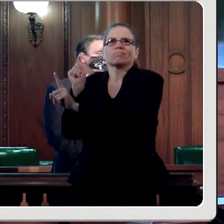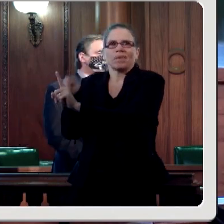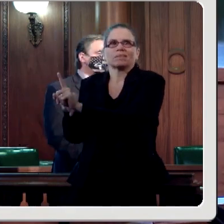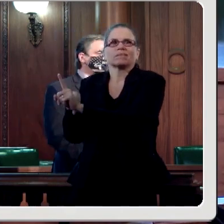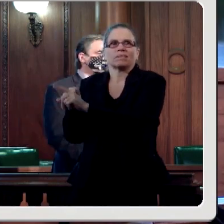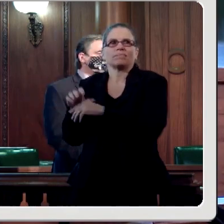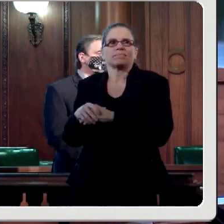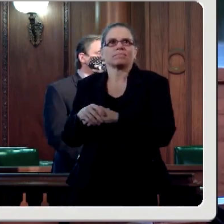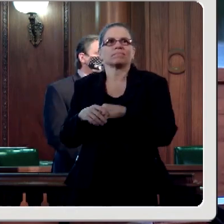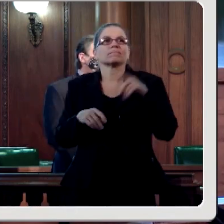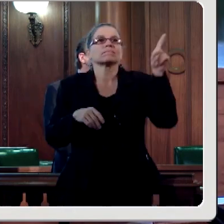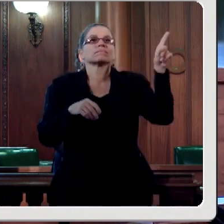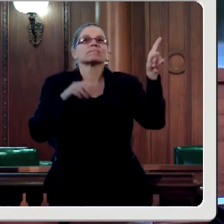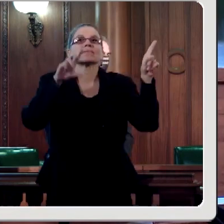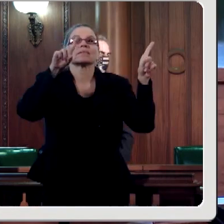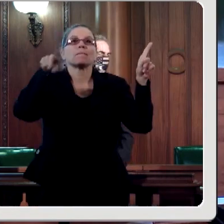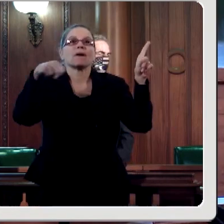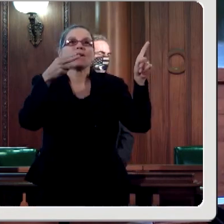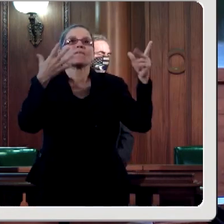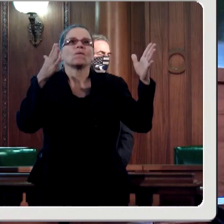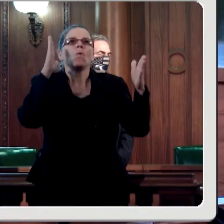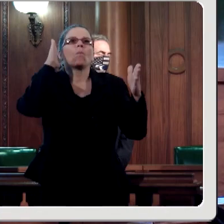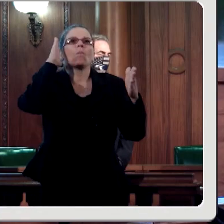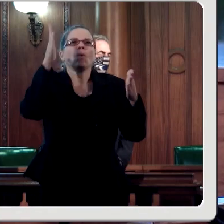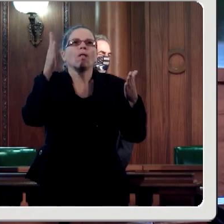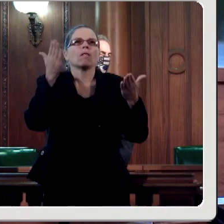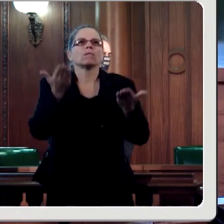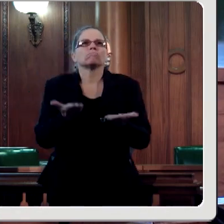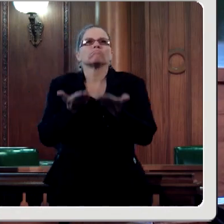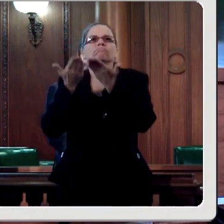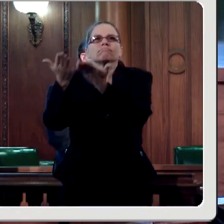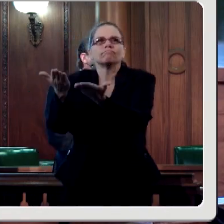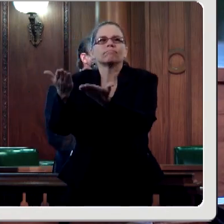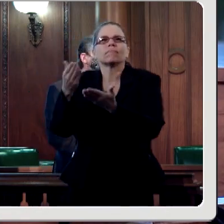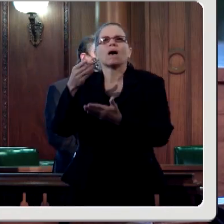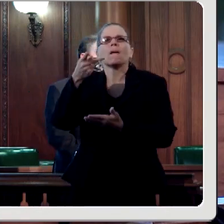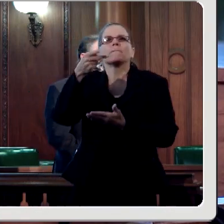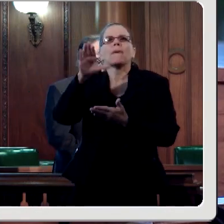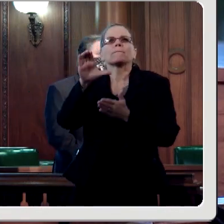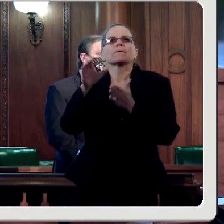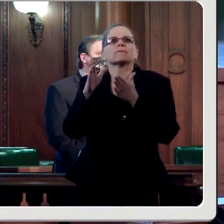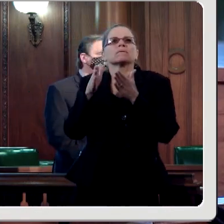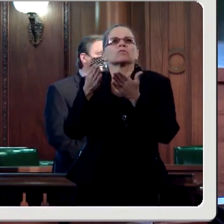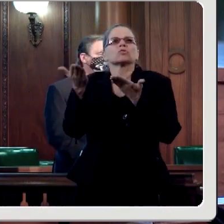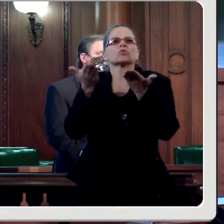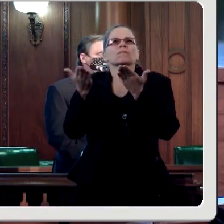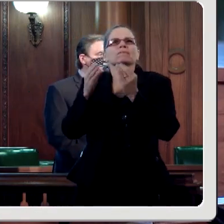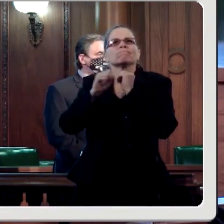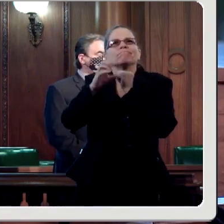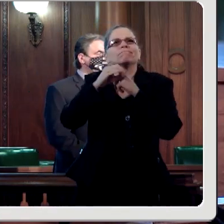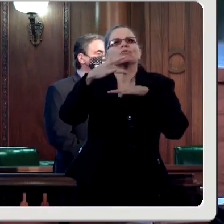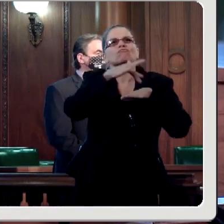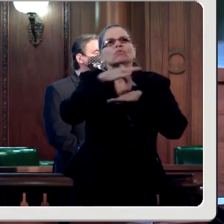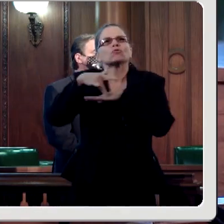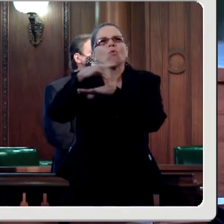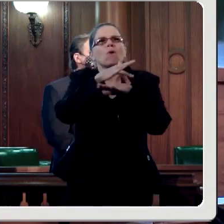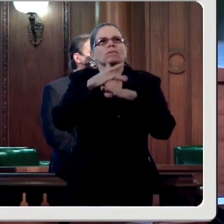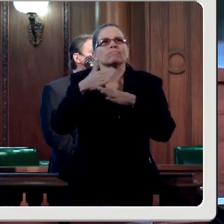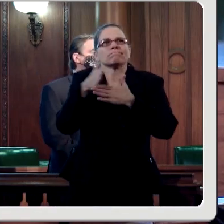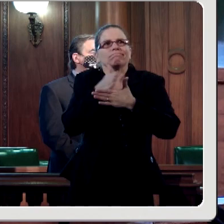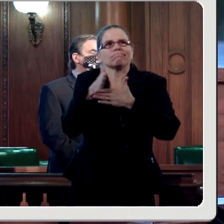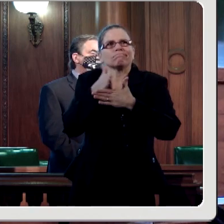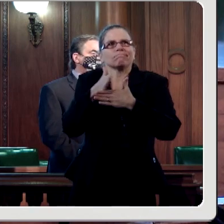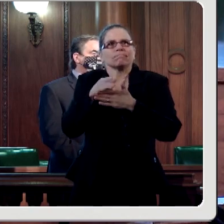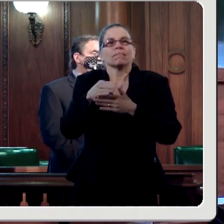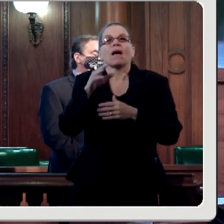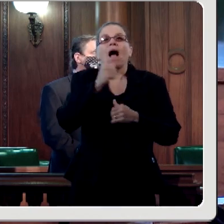have offered PSAs and COVID ambassadors. COVID ambassadors are individuals